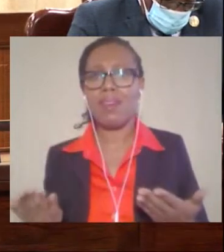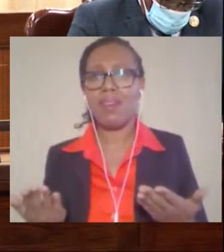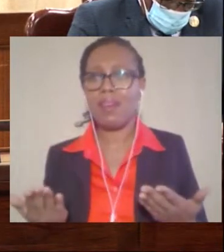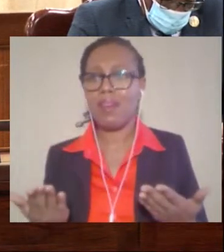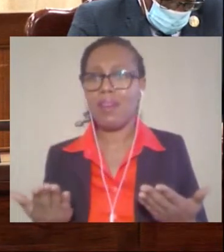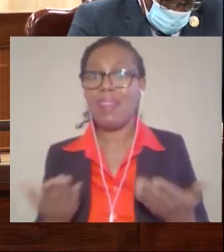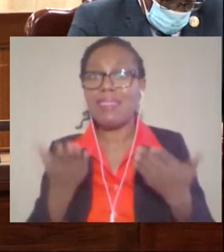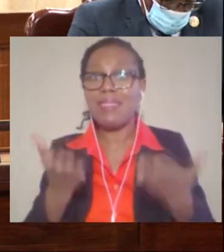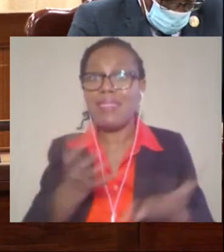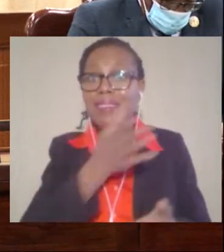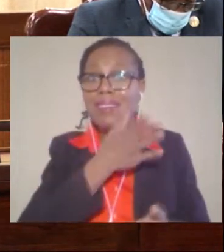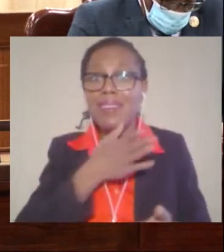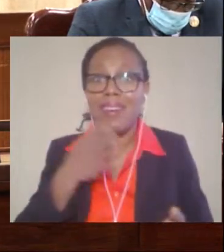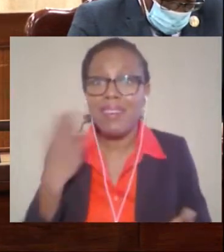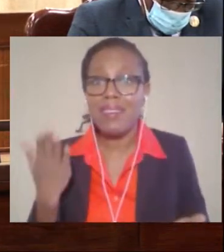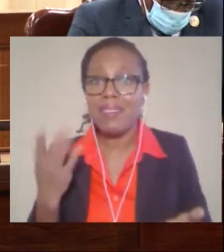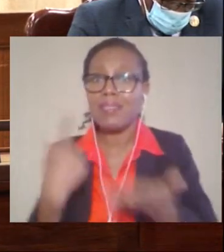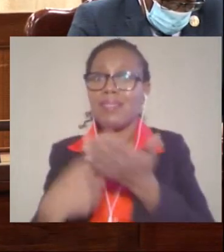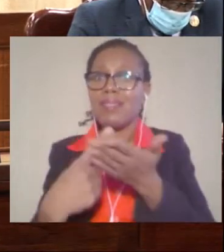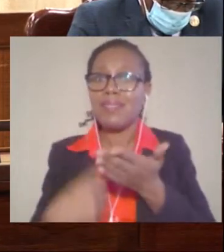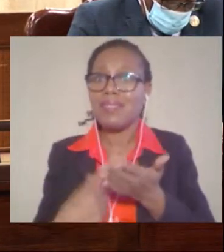Barbados today.